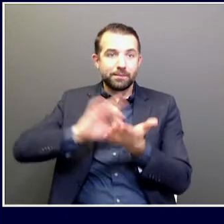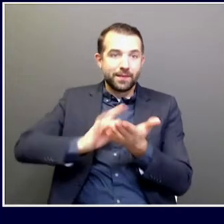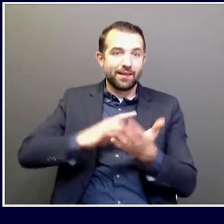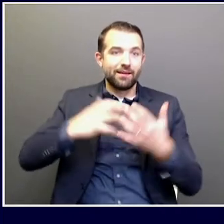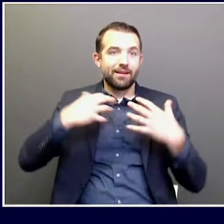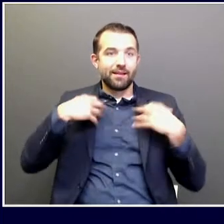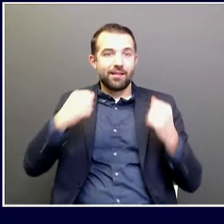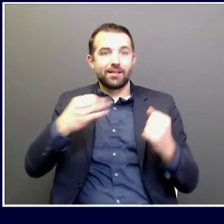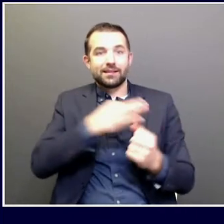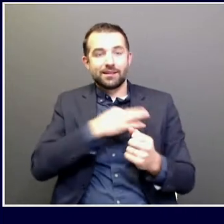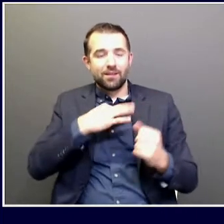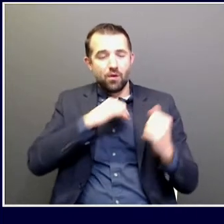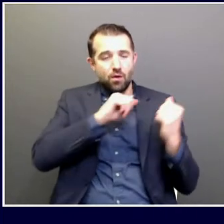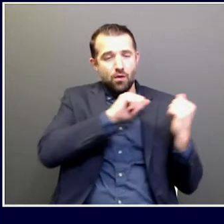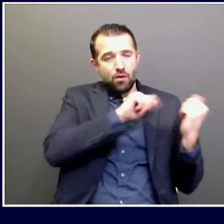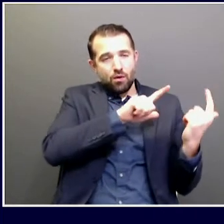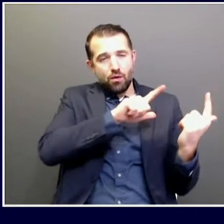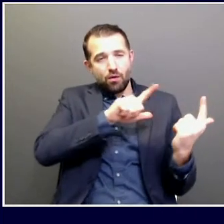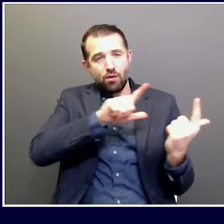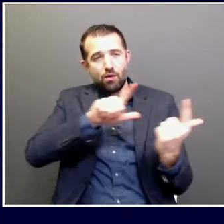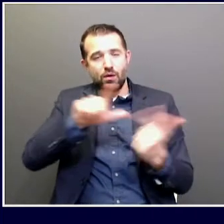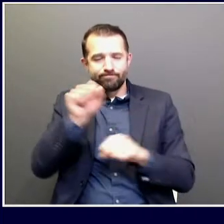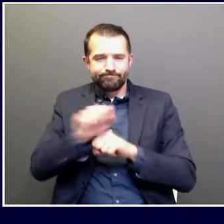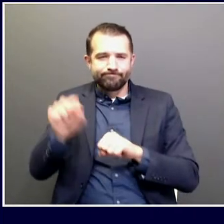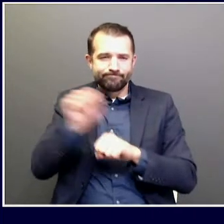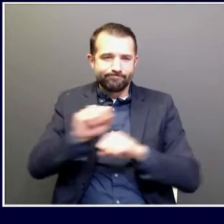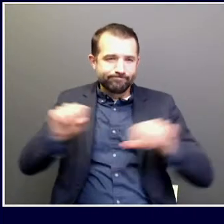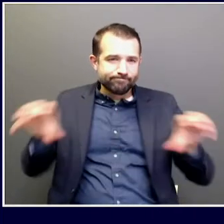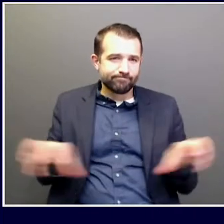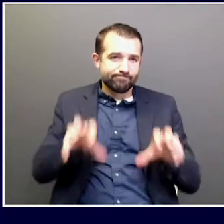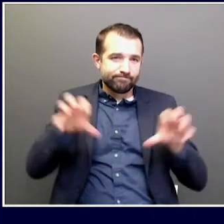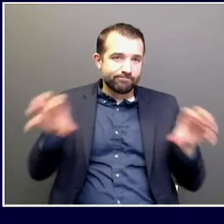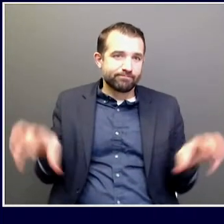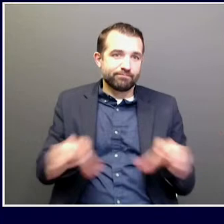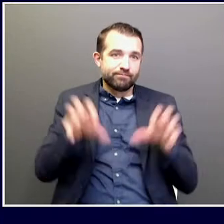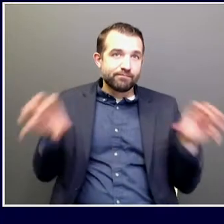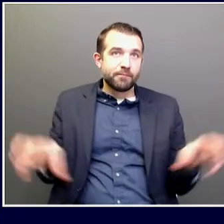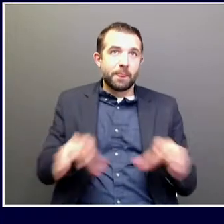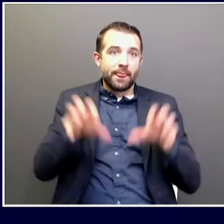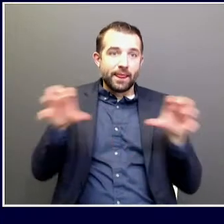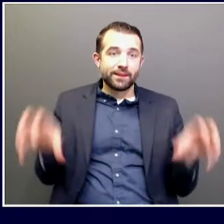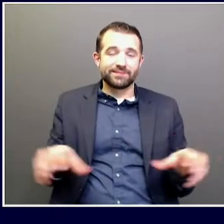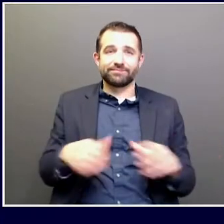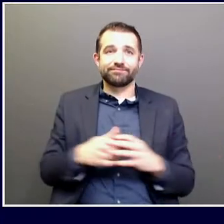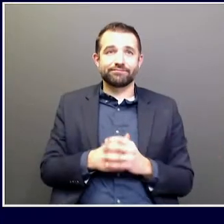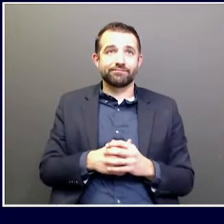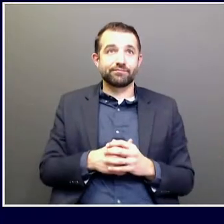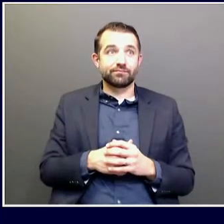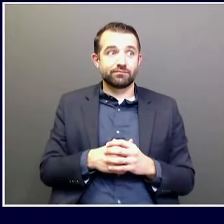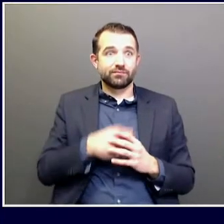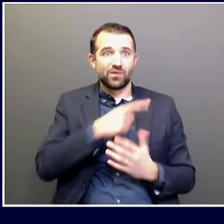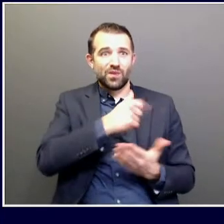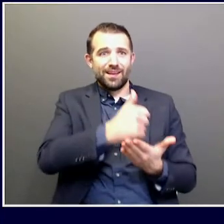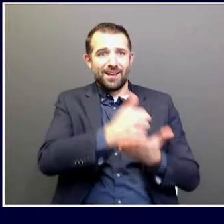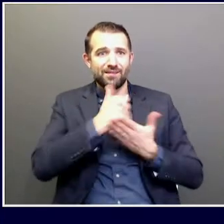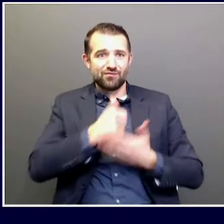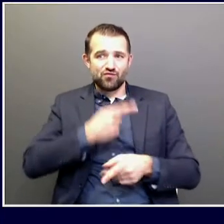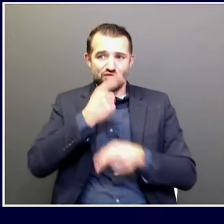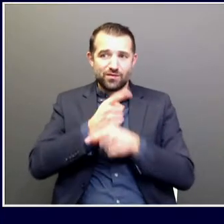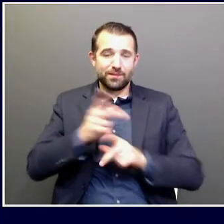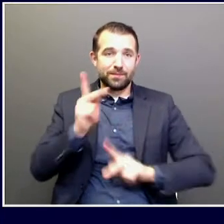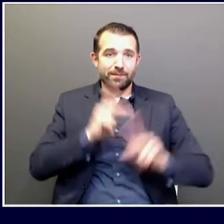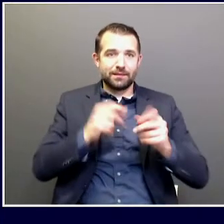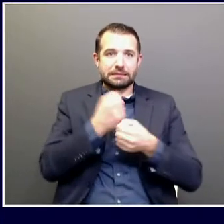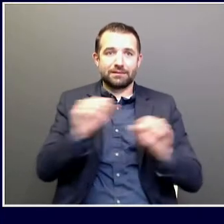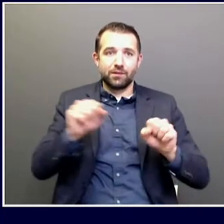the state who are working so hard and keeping people as safe as they can, as healthy as they can.